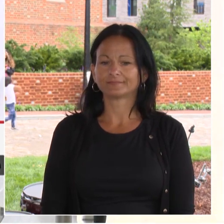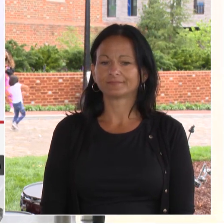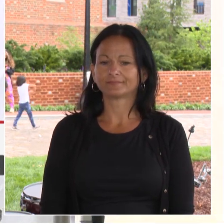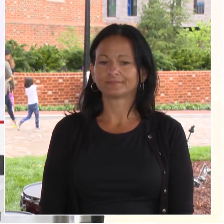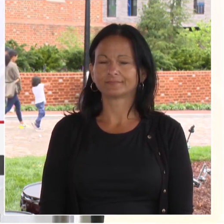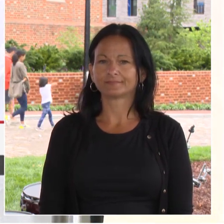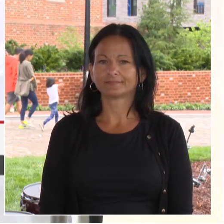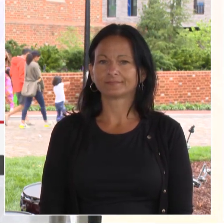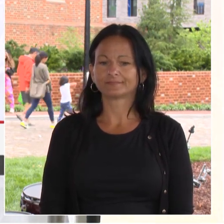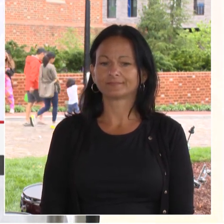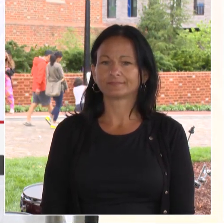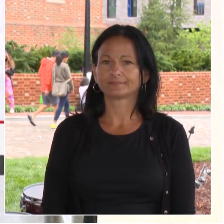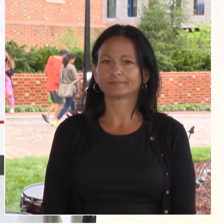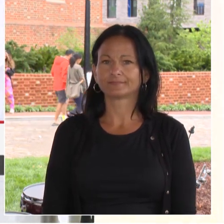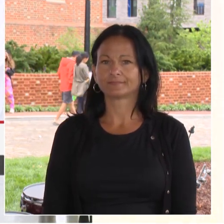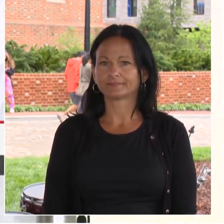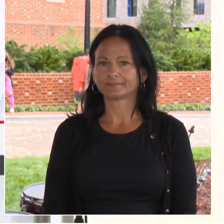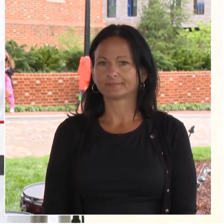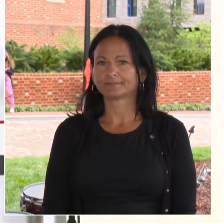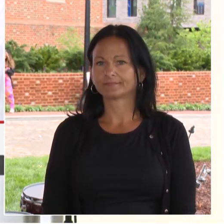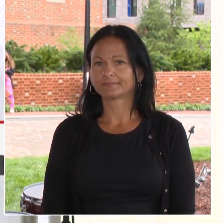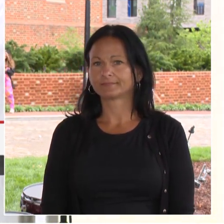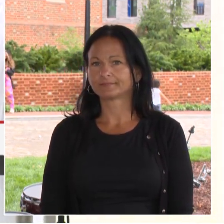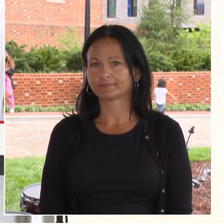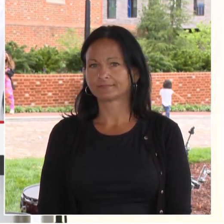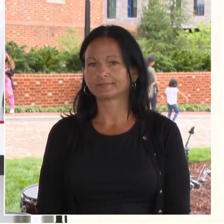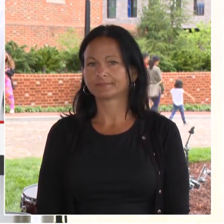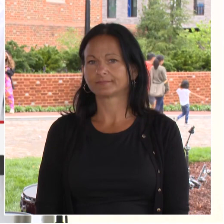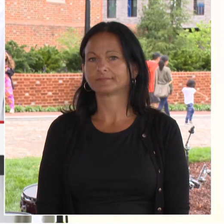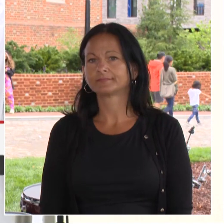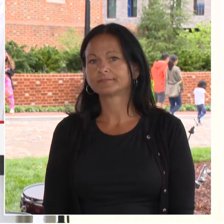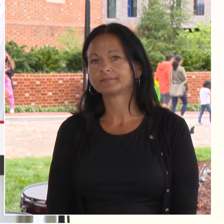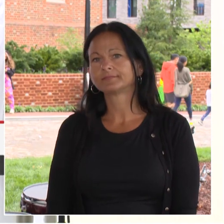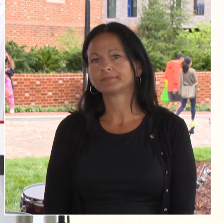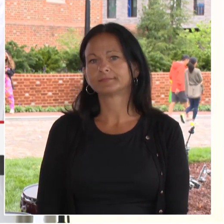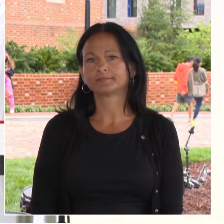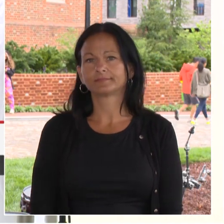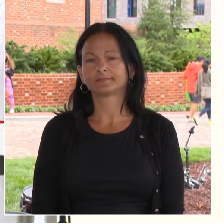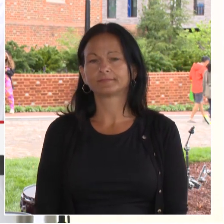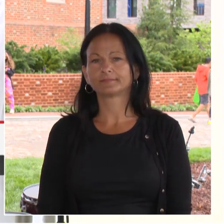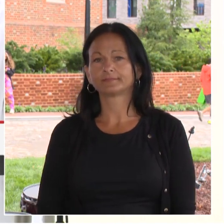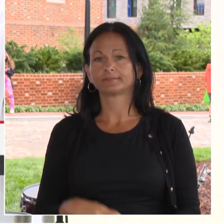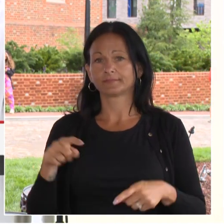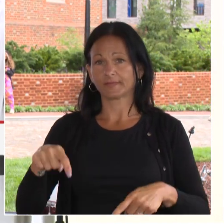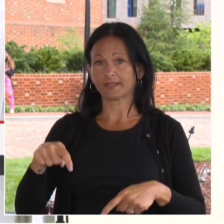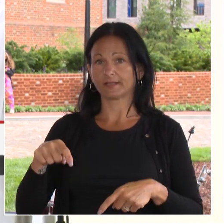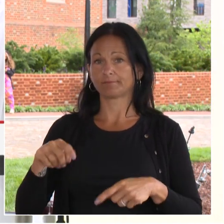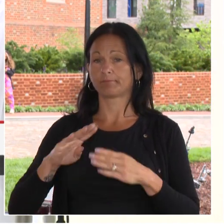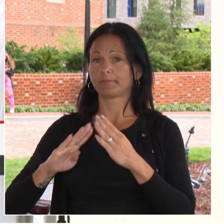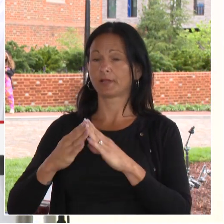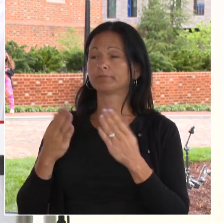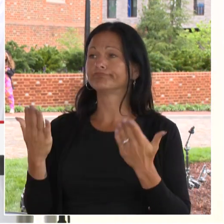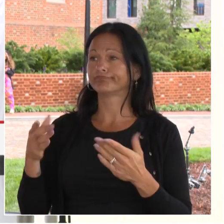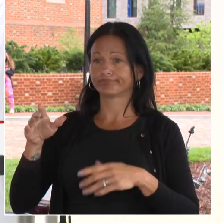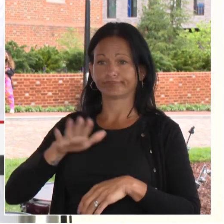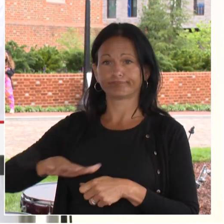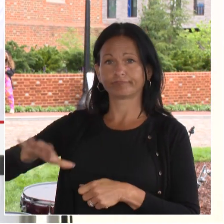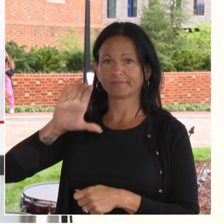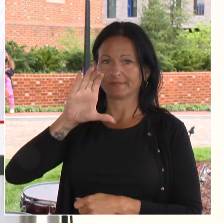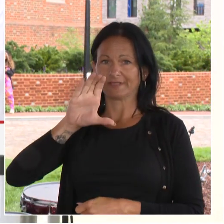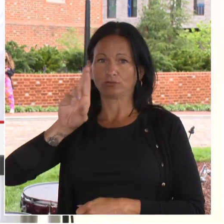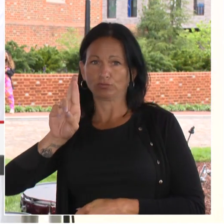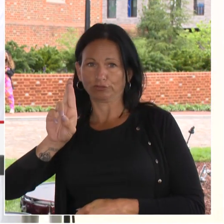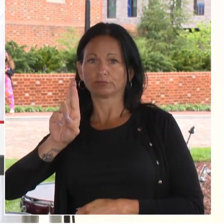Developments like City Ridge require years in the making and the coordinated efforts of many, many people. So it's wonderful to be able to take a